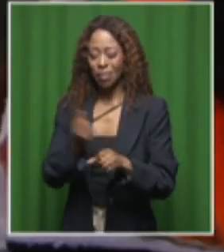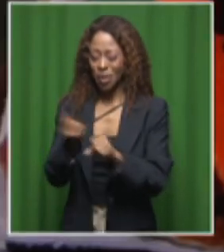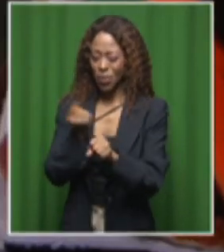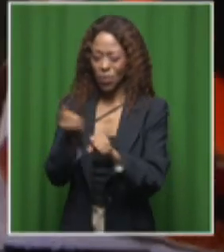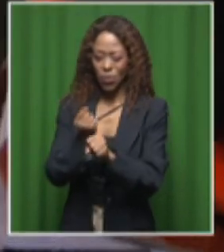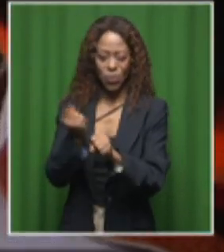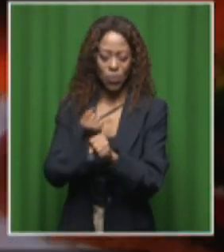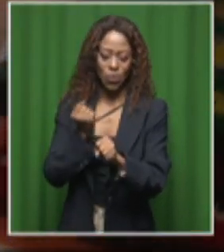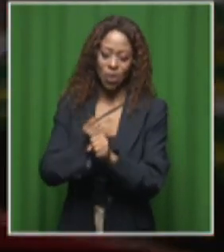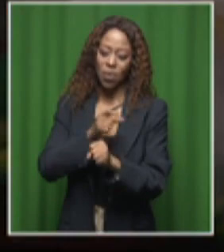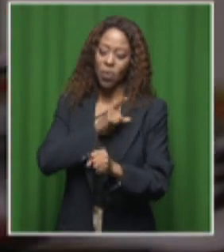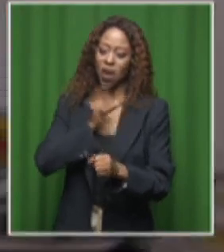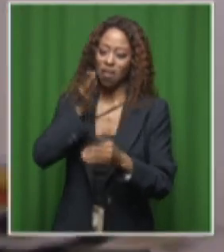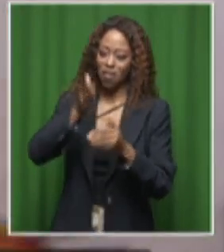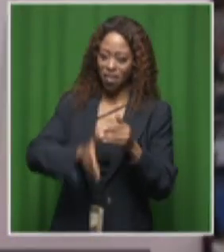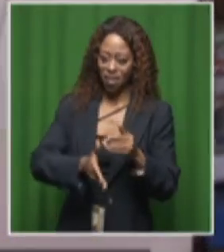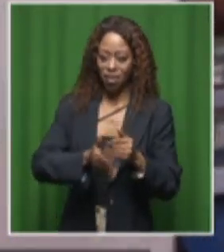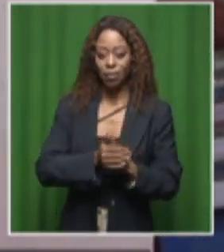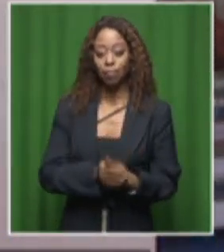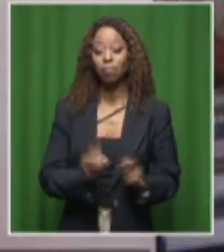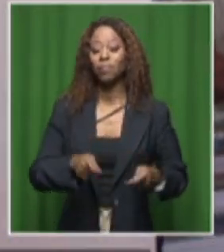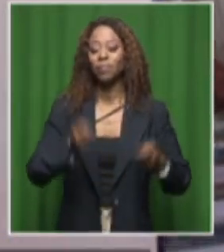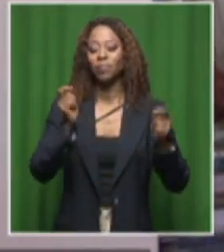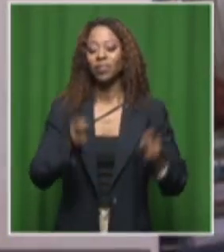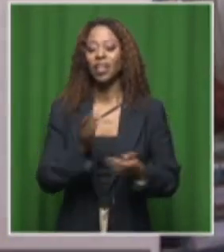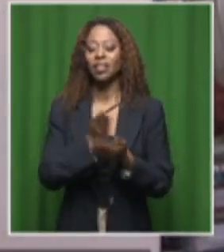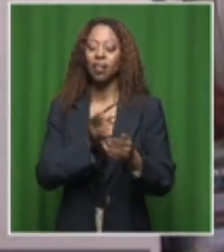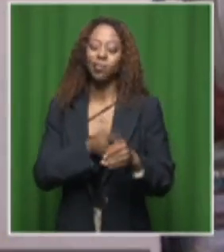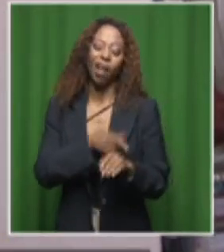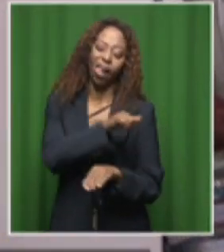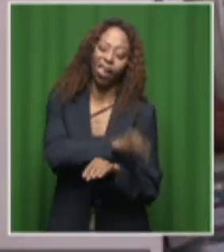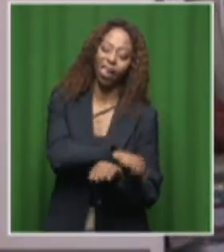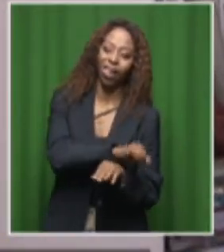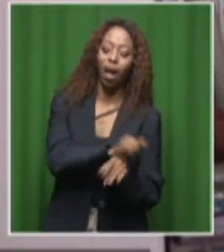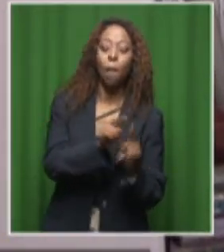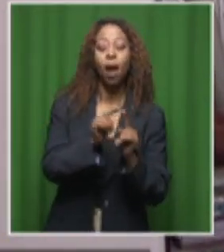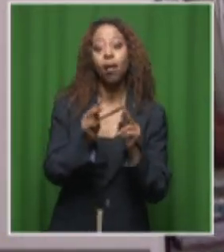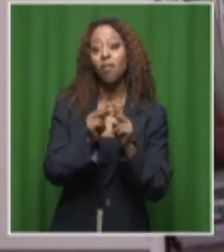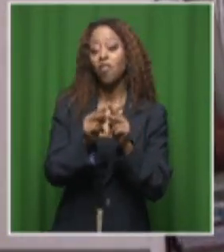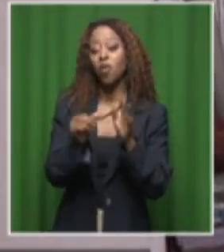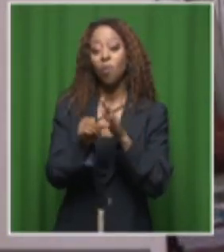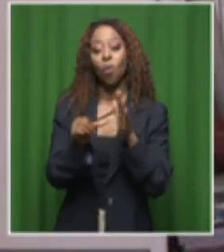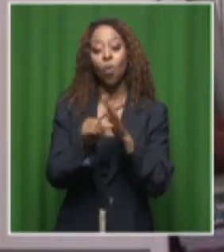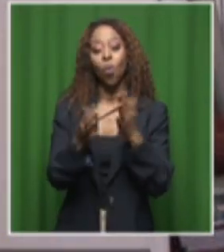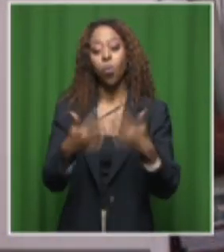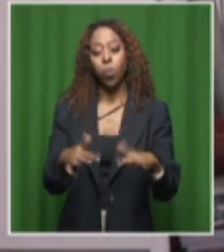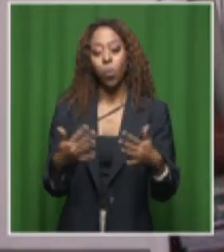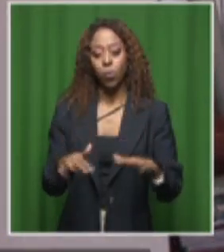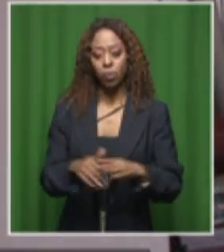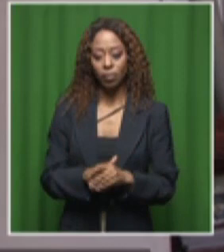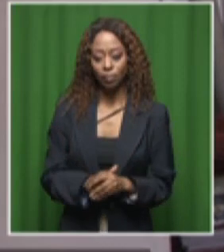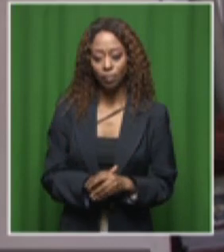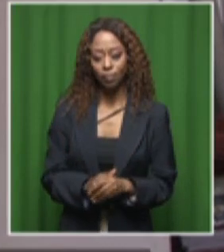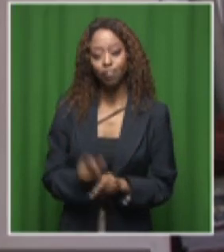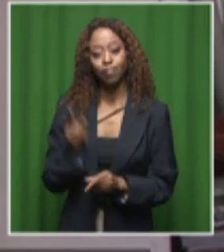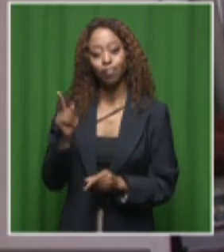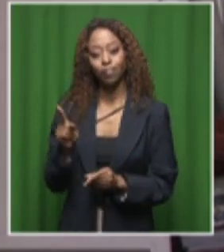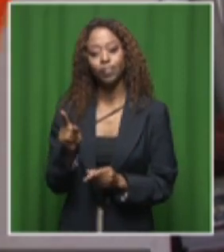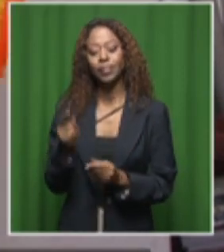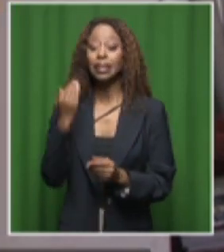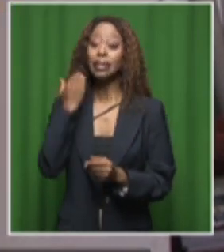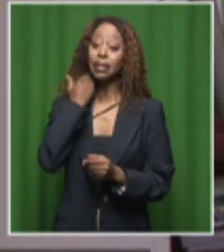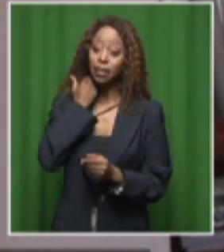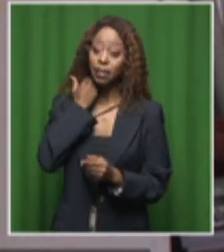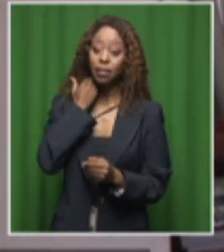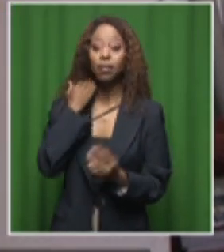complete. Rugs are often overlooked but essential element of any room. They can be expensive